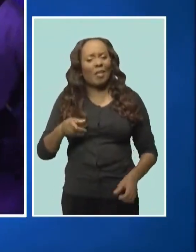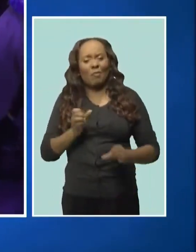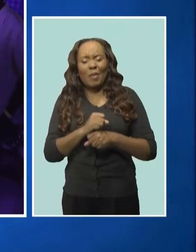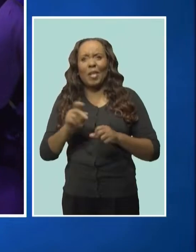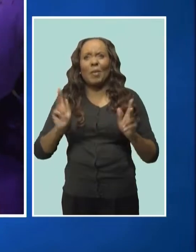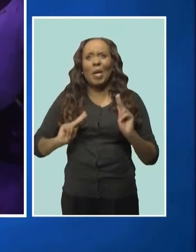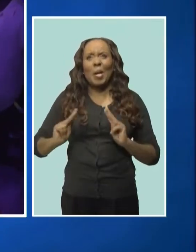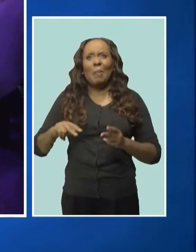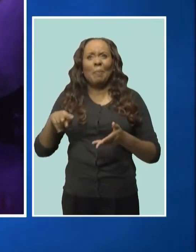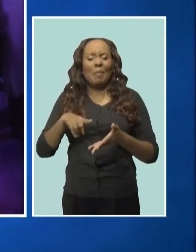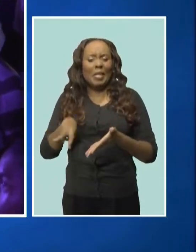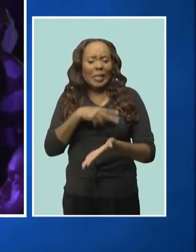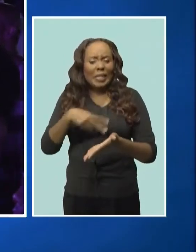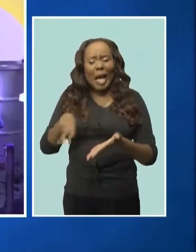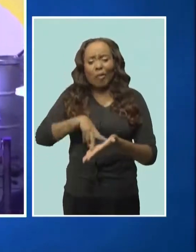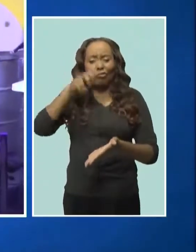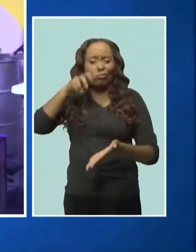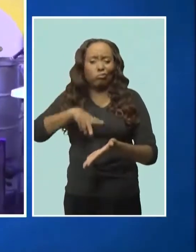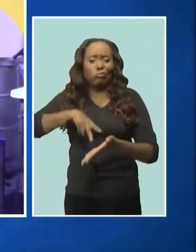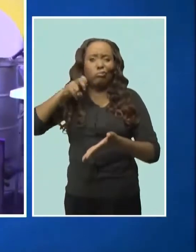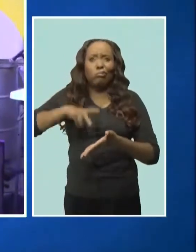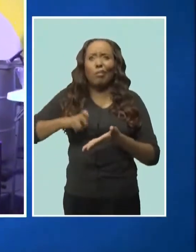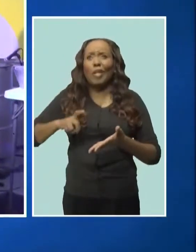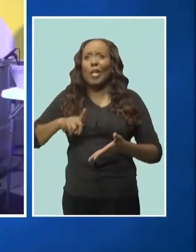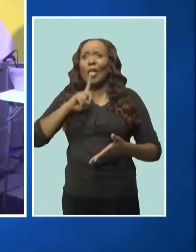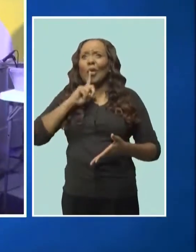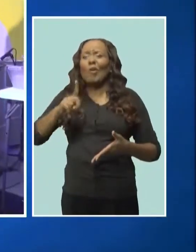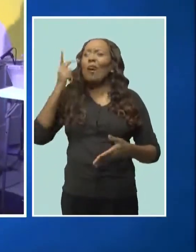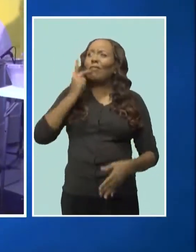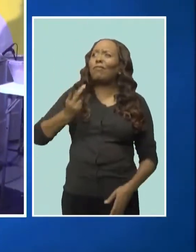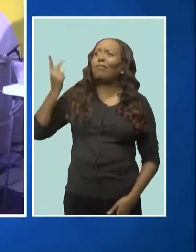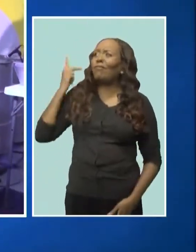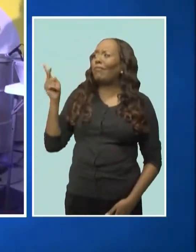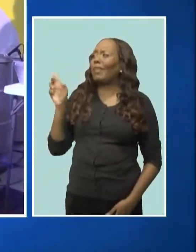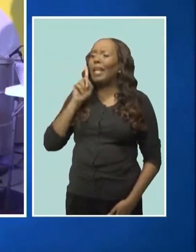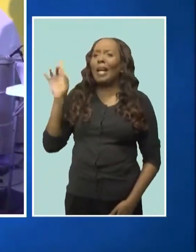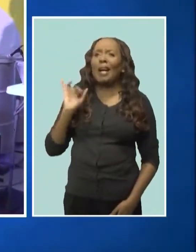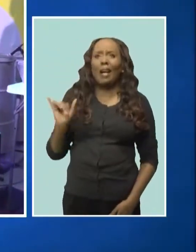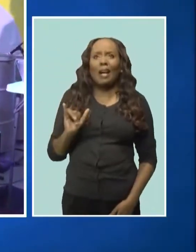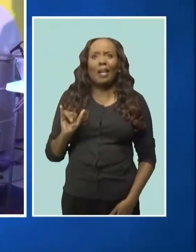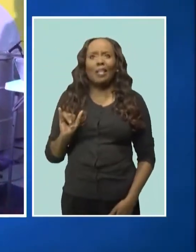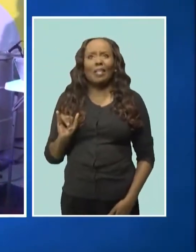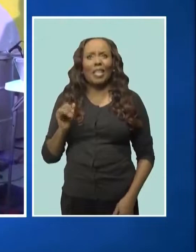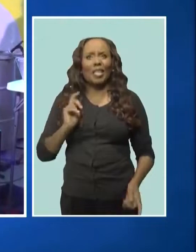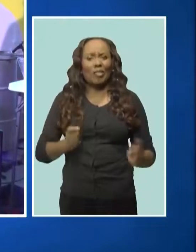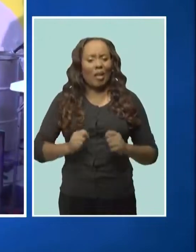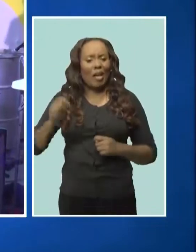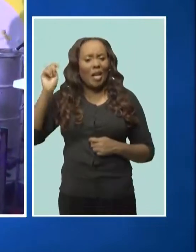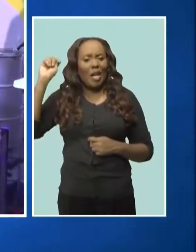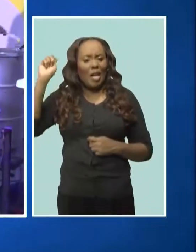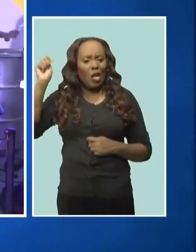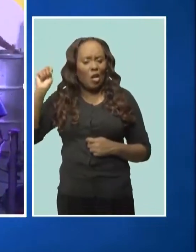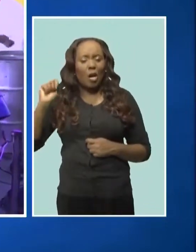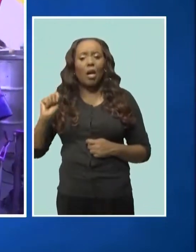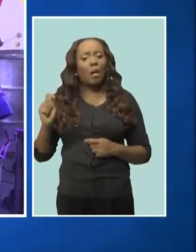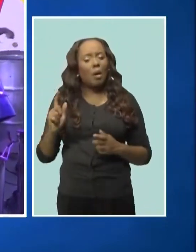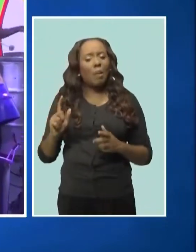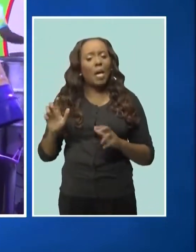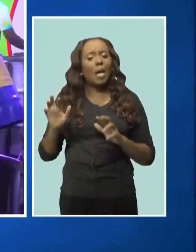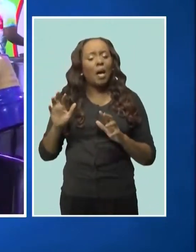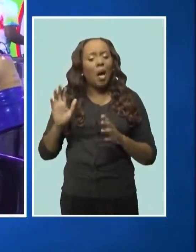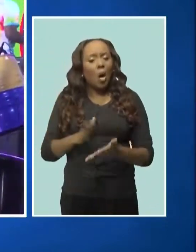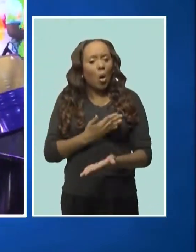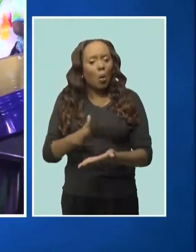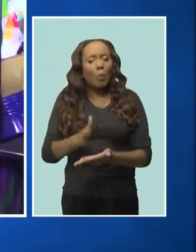the curtain down. They recreated Trinidad and Tobago's BP Renegades winning arrangement of Mikhail